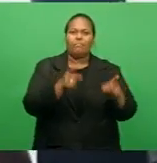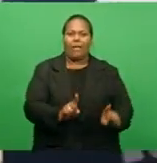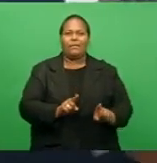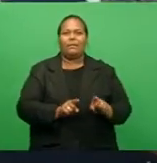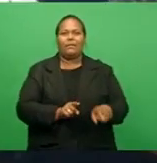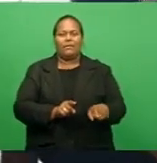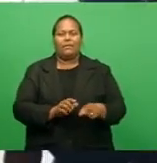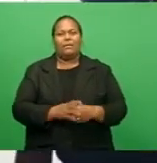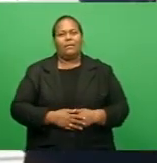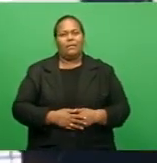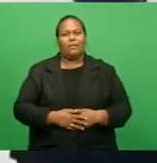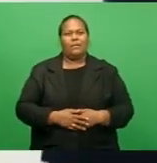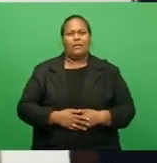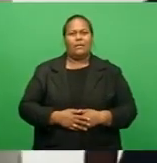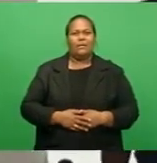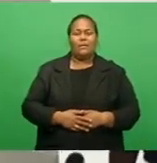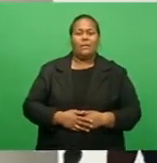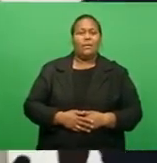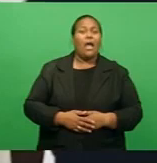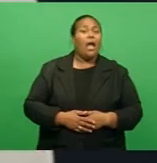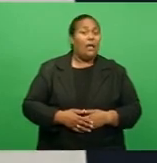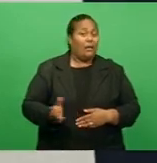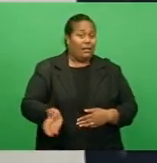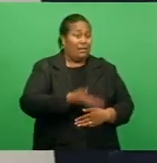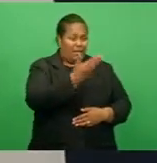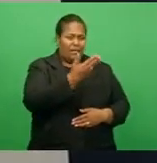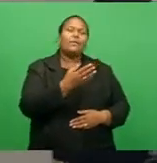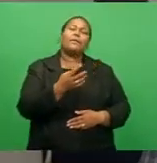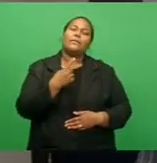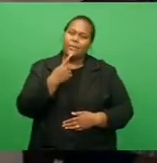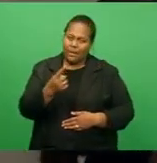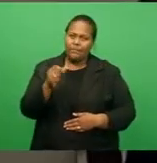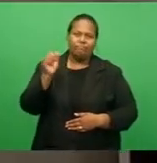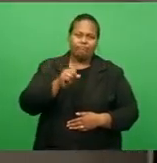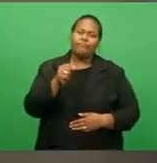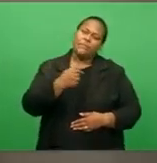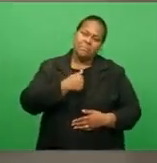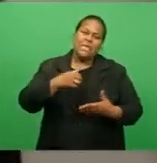Matthew Sanganivere today testified that he took Konawave